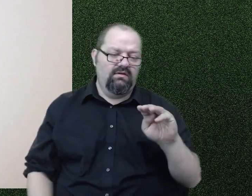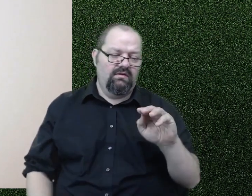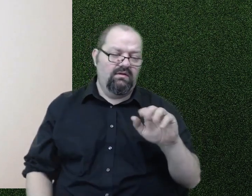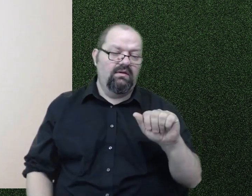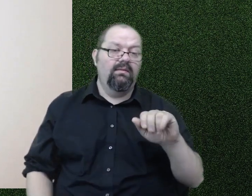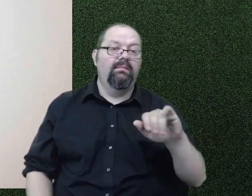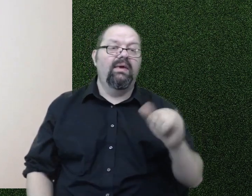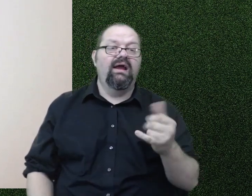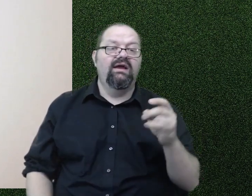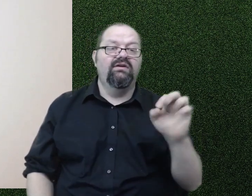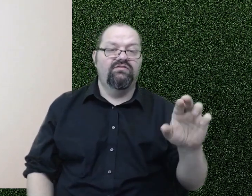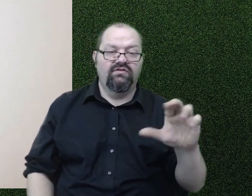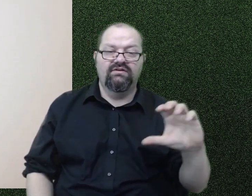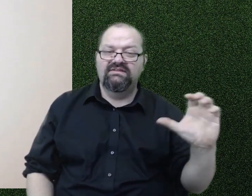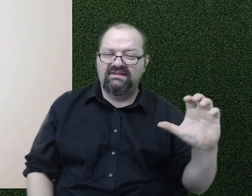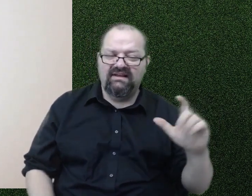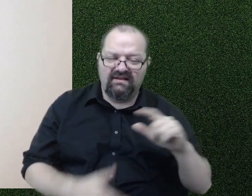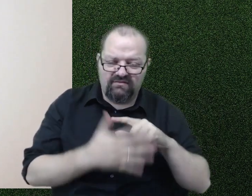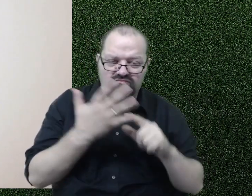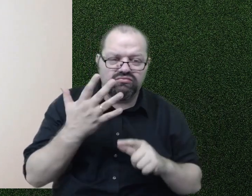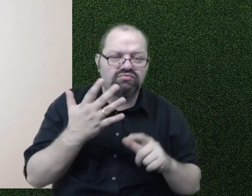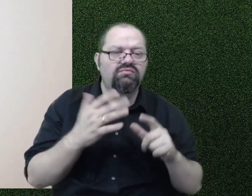that we talk about in linear algebra.